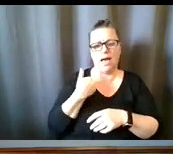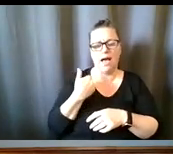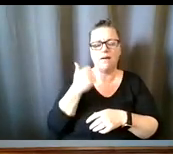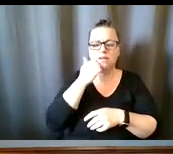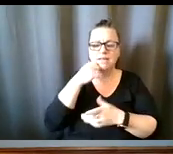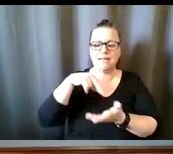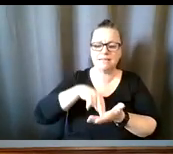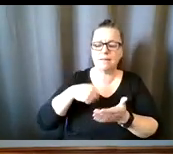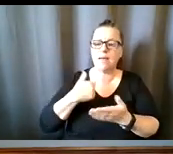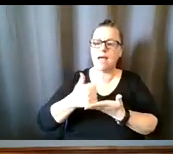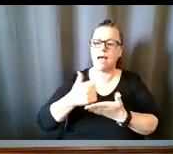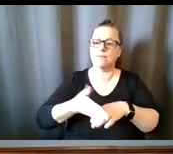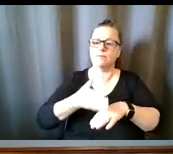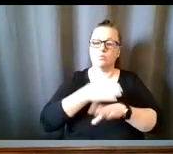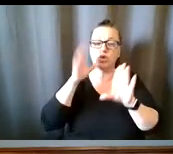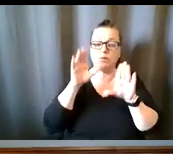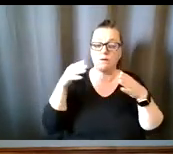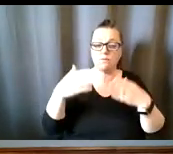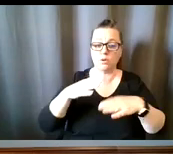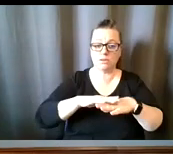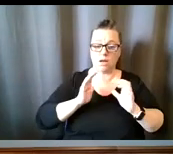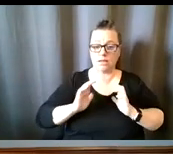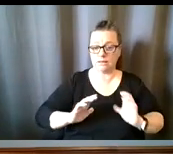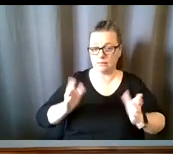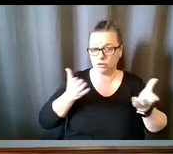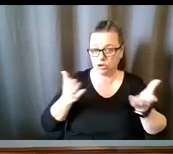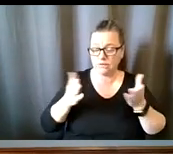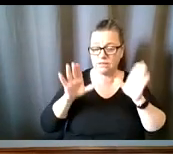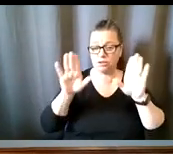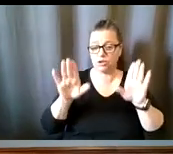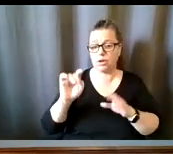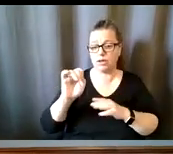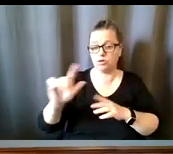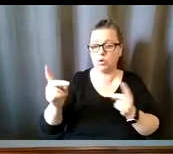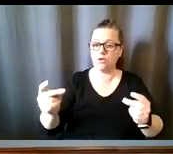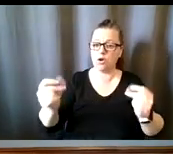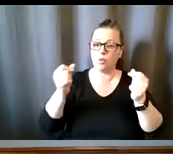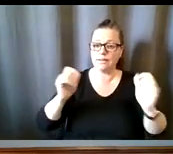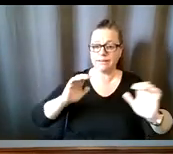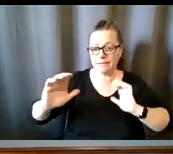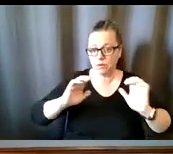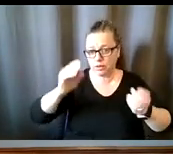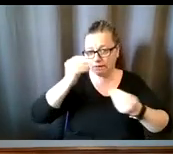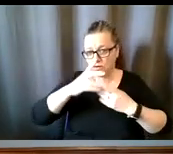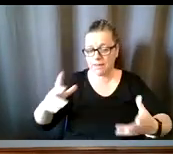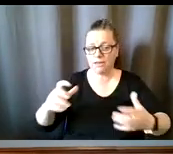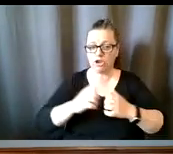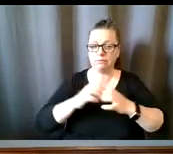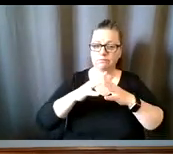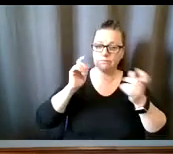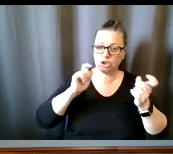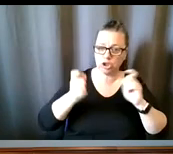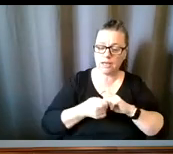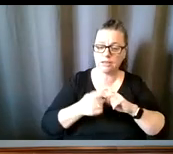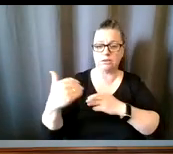it helps us to improve our focus on the customer service. It's a great tool for rapidly communicating information and implementing change. It creates